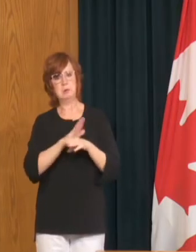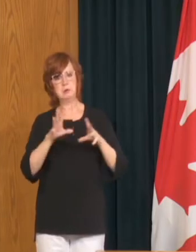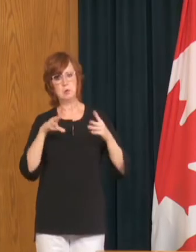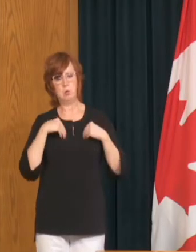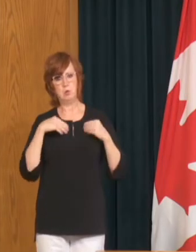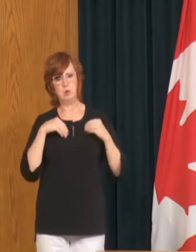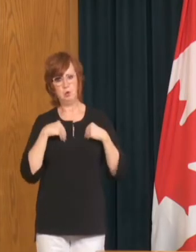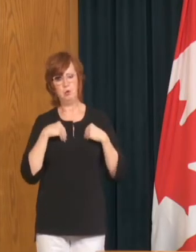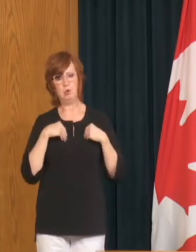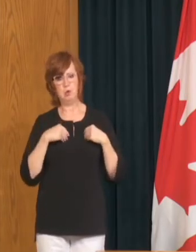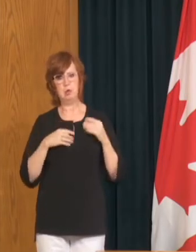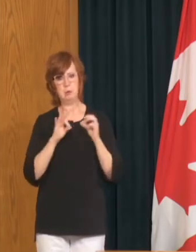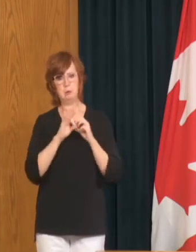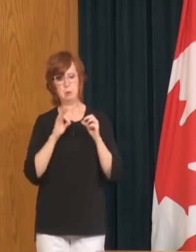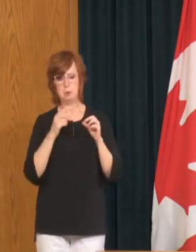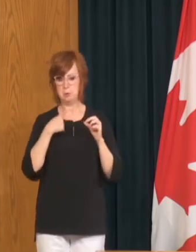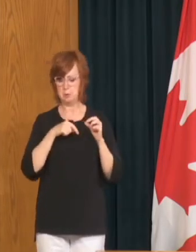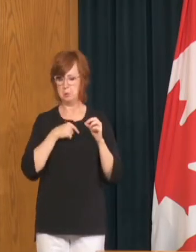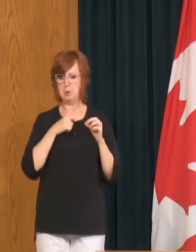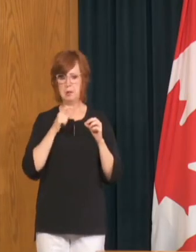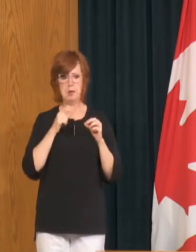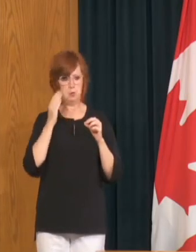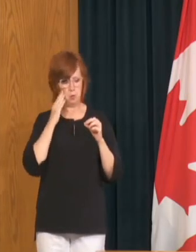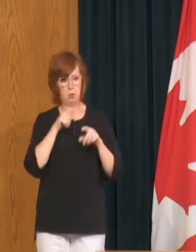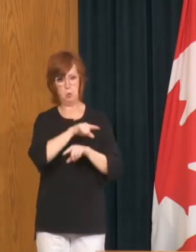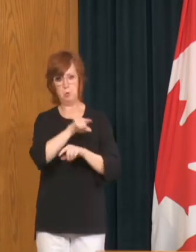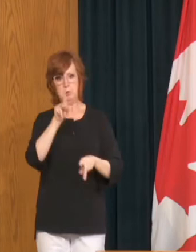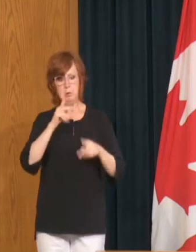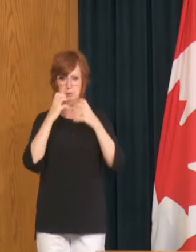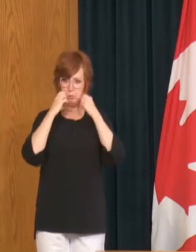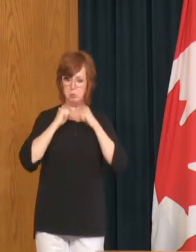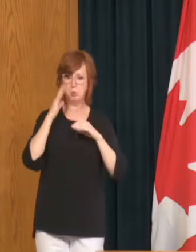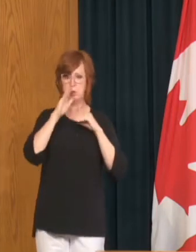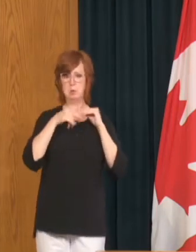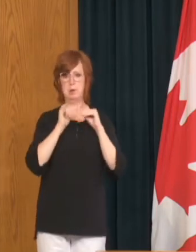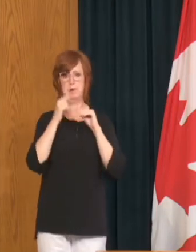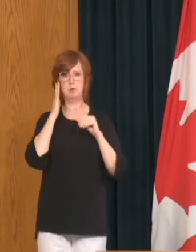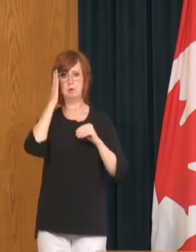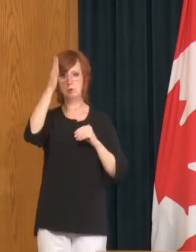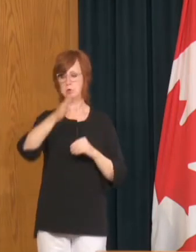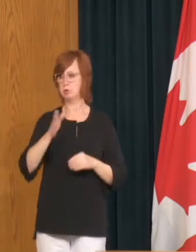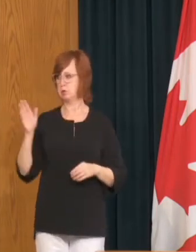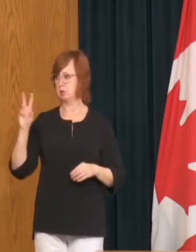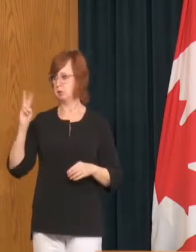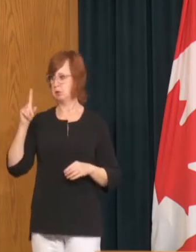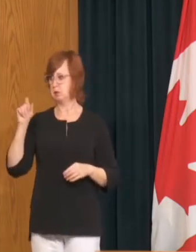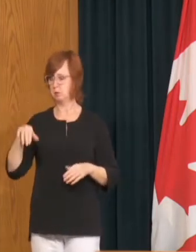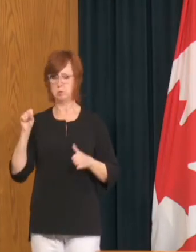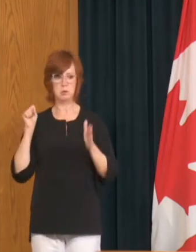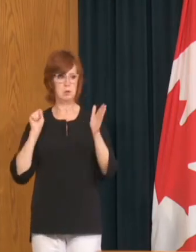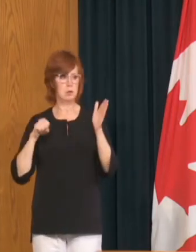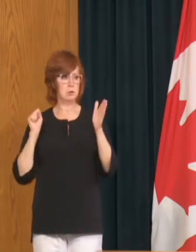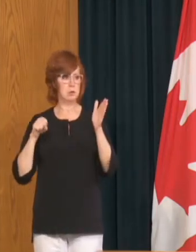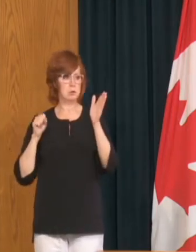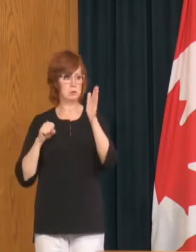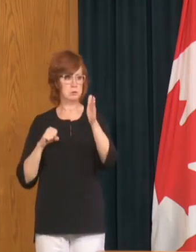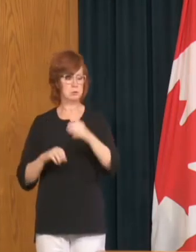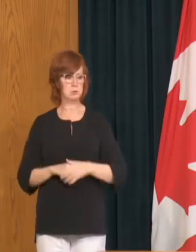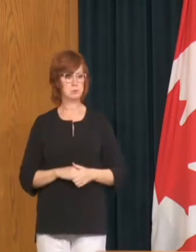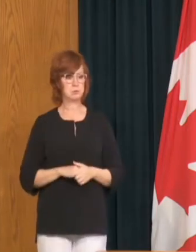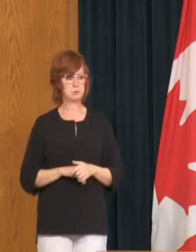mind, and that is the question that we are looking at as we make the decisions in the days ahead. Follow-up, Arthur? Yeah.